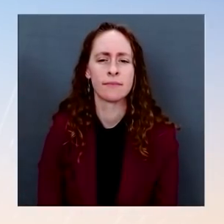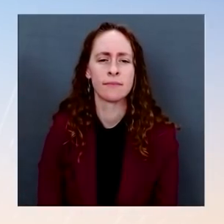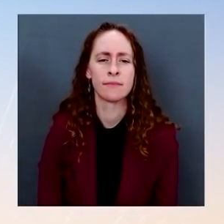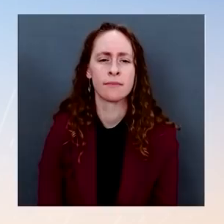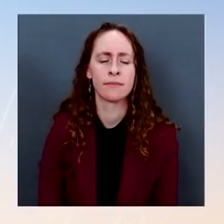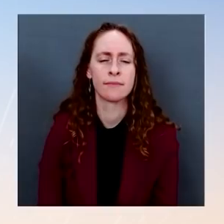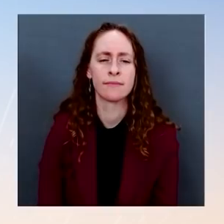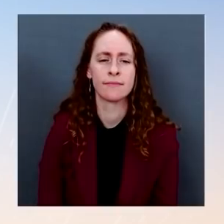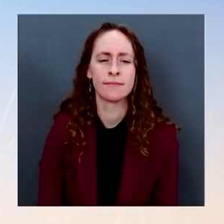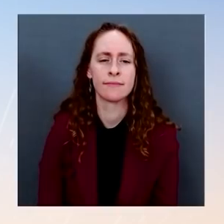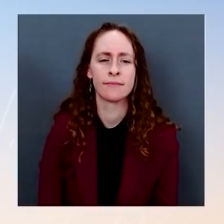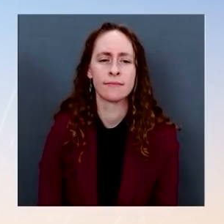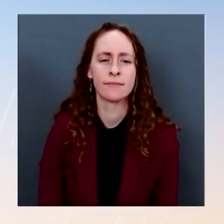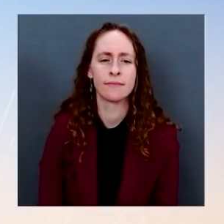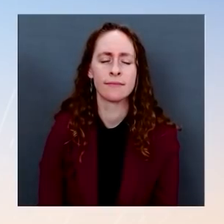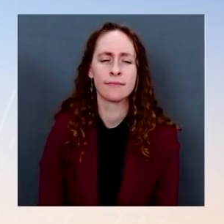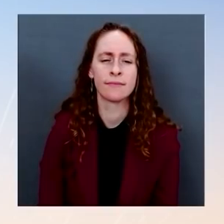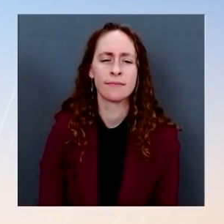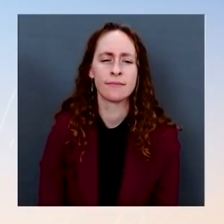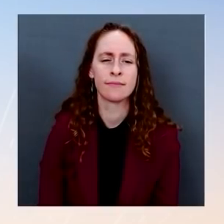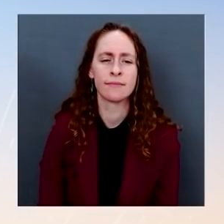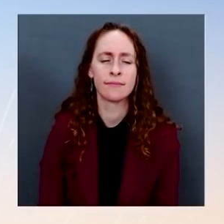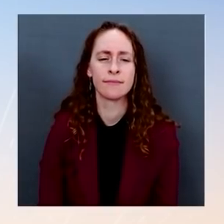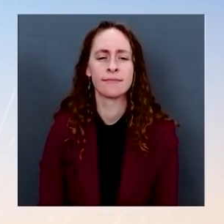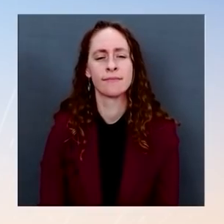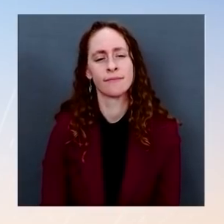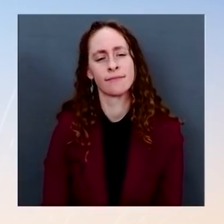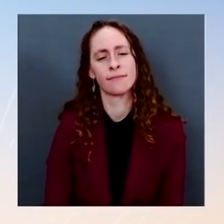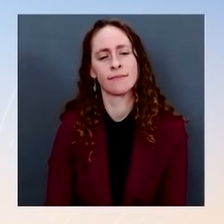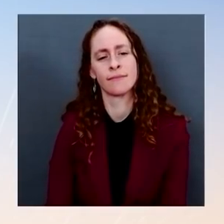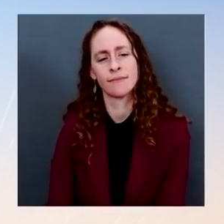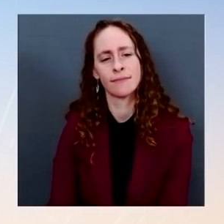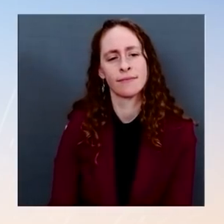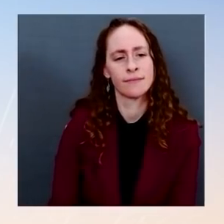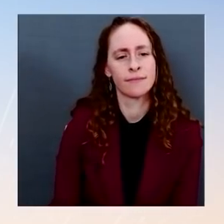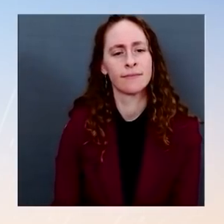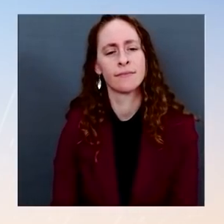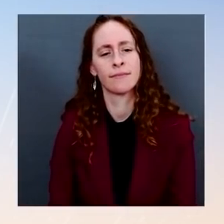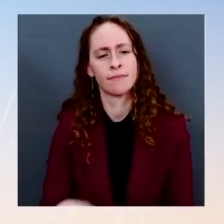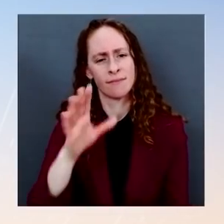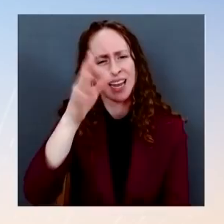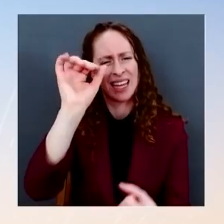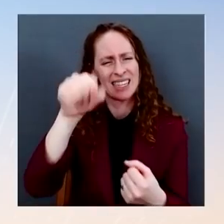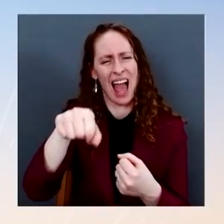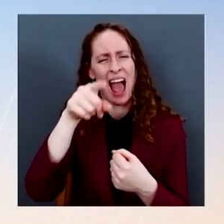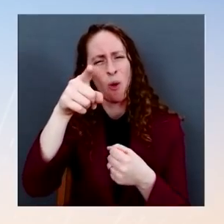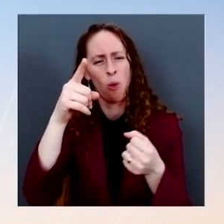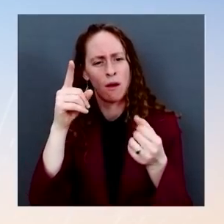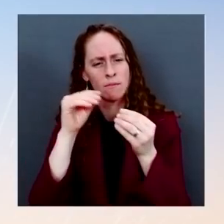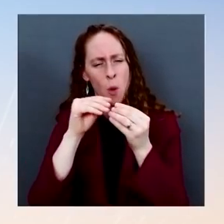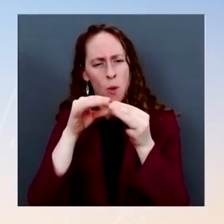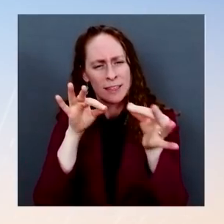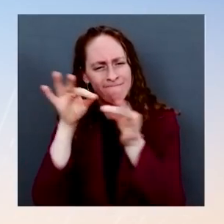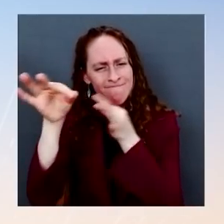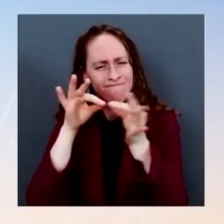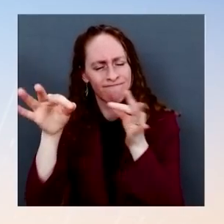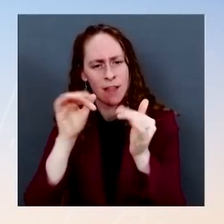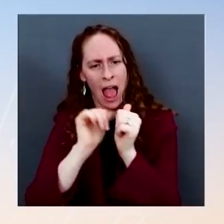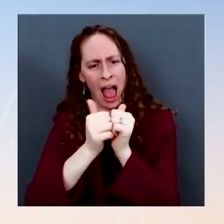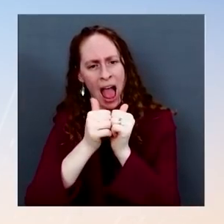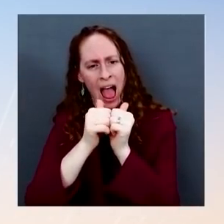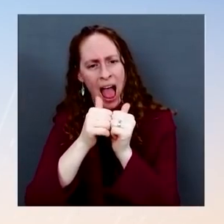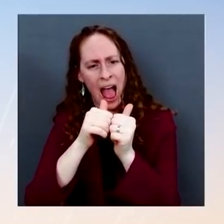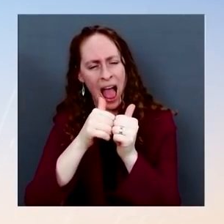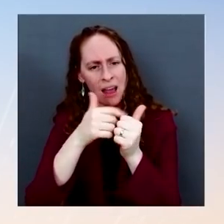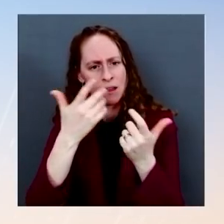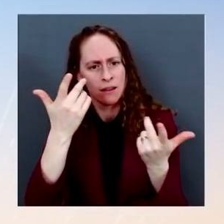pandemic? Well, we put out an extensive statement from the president on the 800,000 deaths, which I'm sure many of you noted.